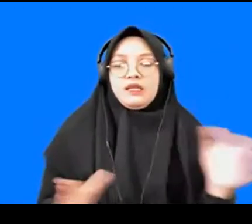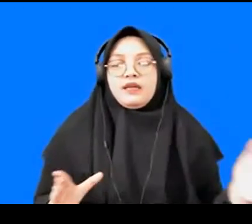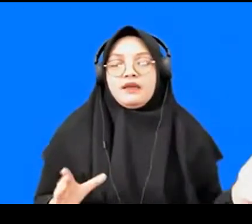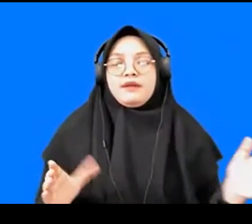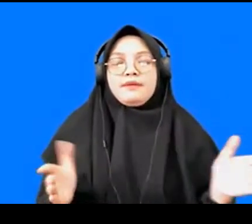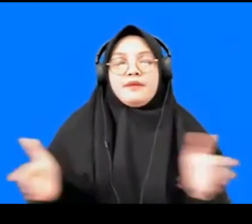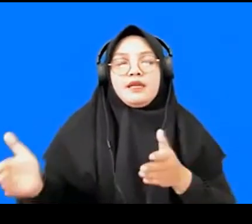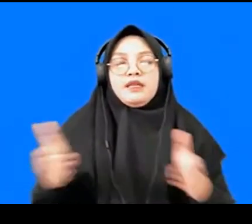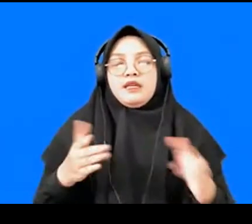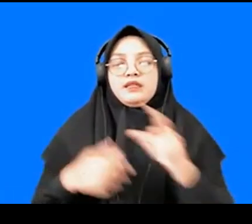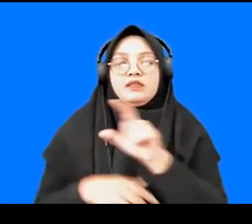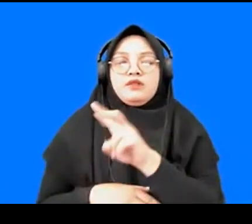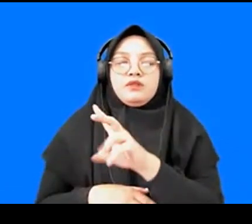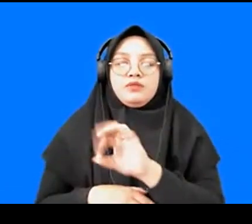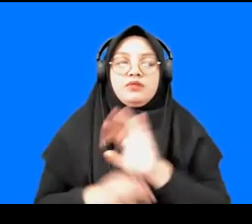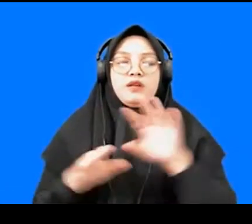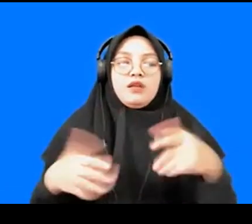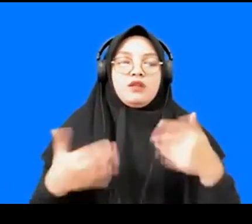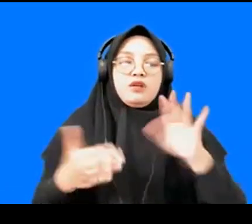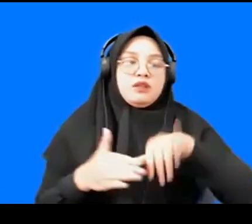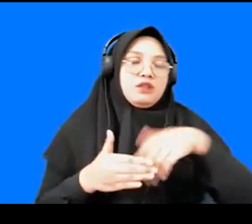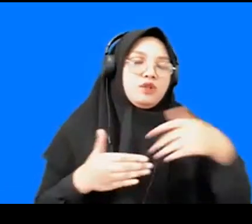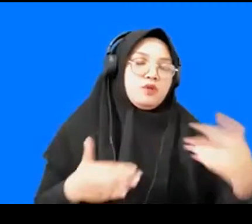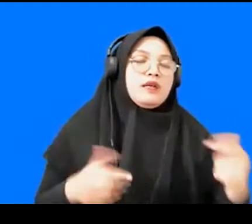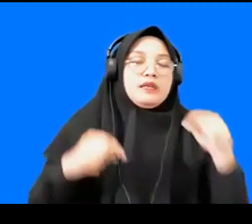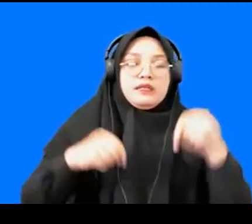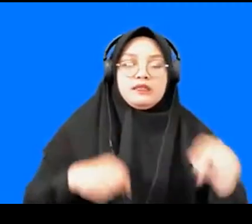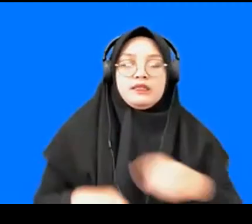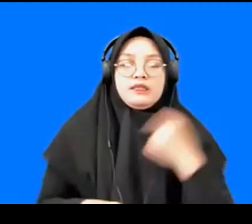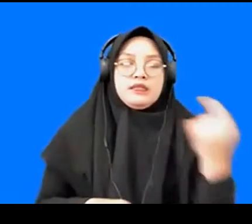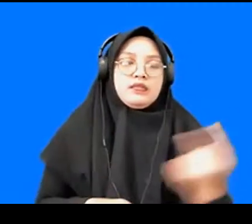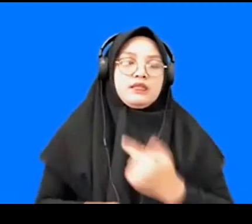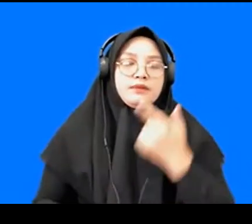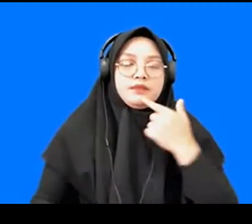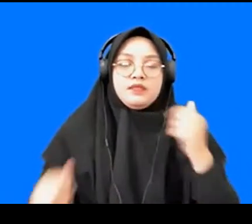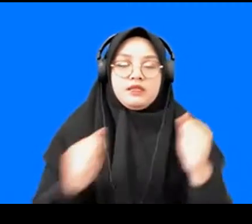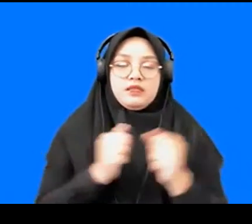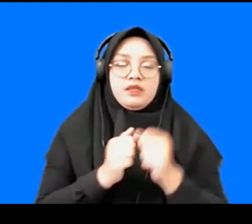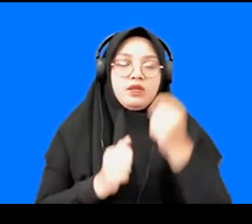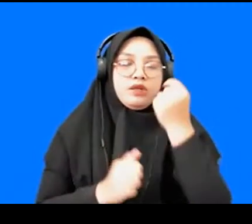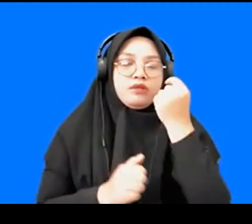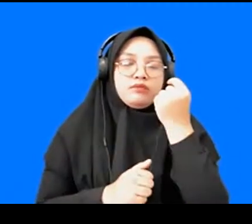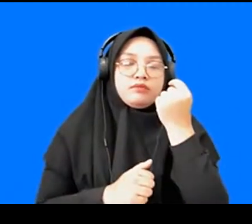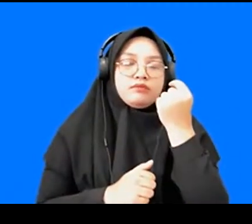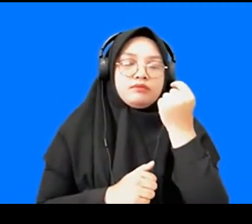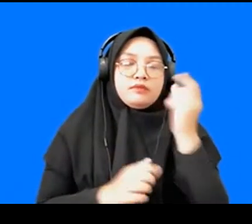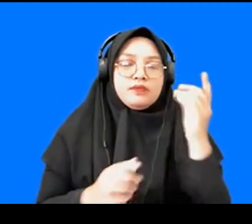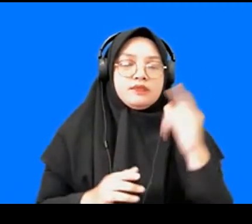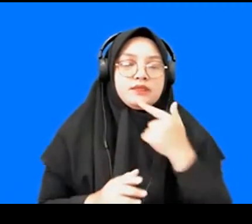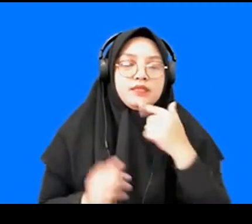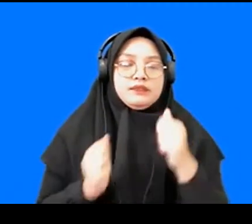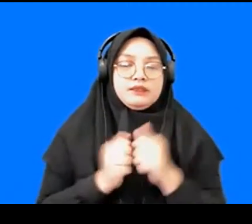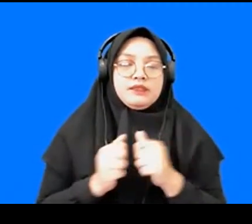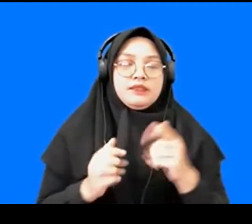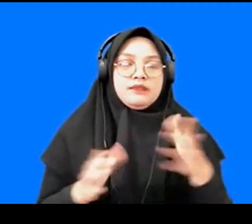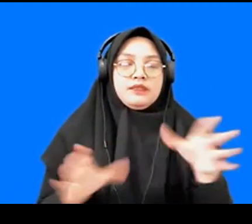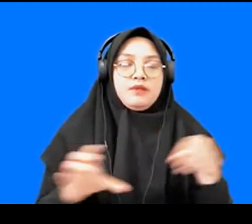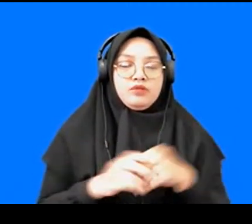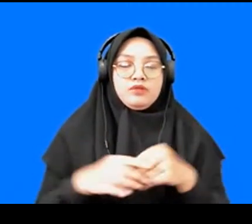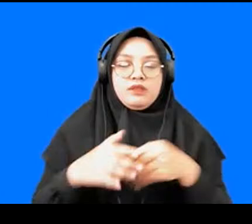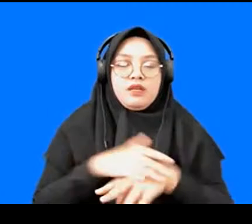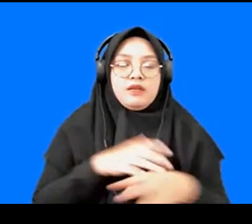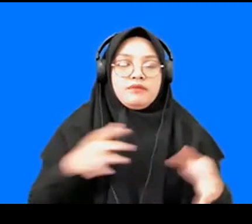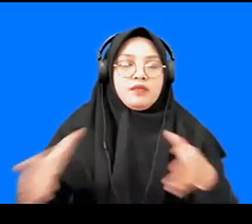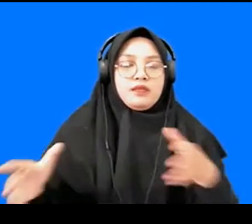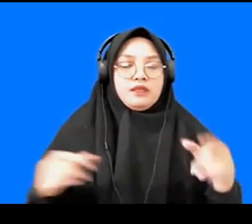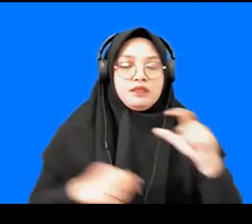be a people's C20, a people's civil society, which will take the people's voice and demands to